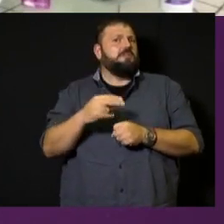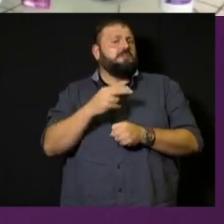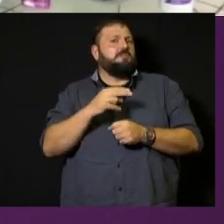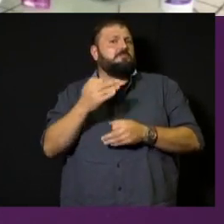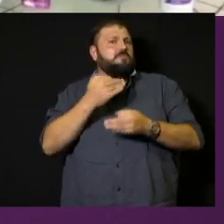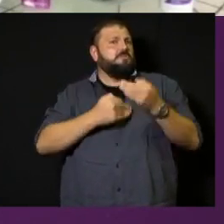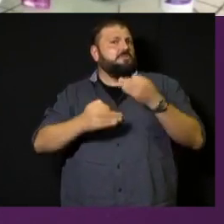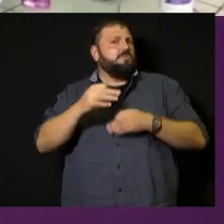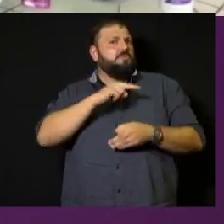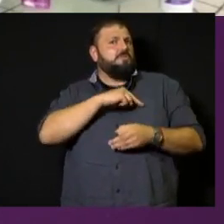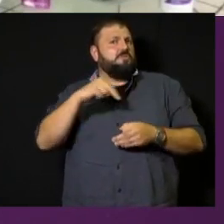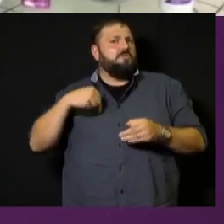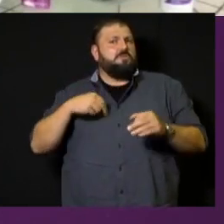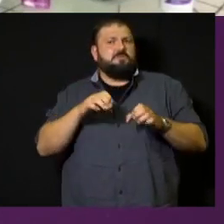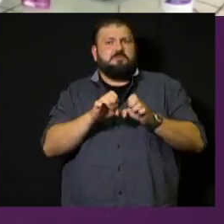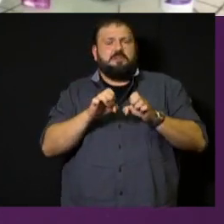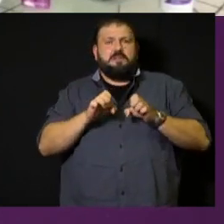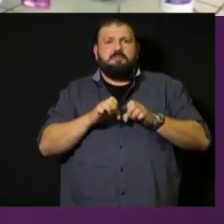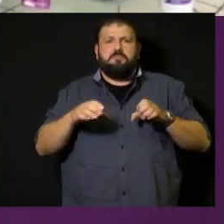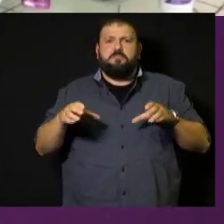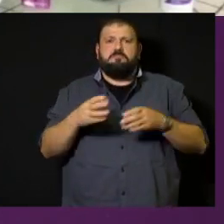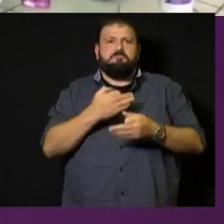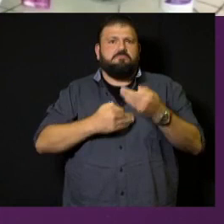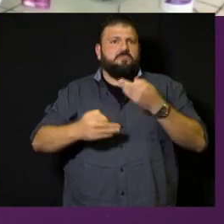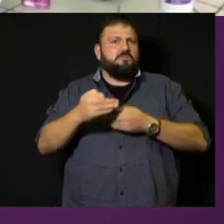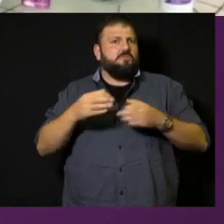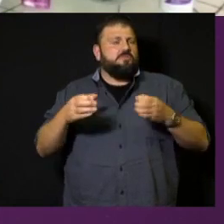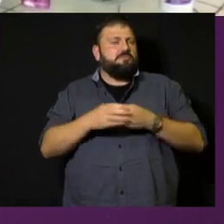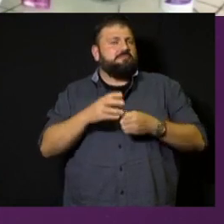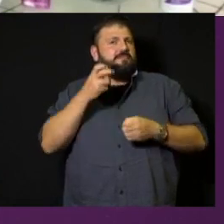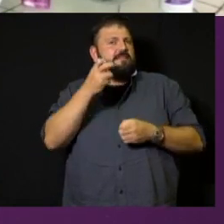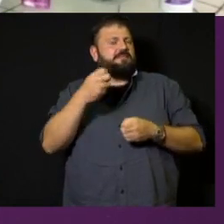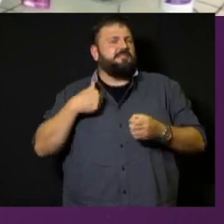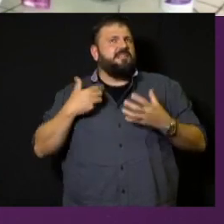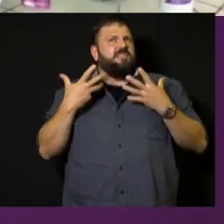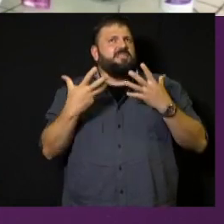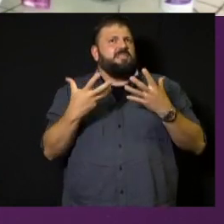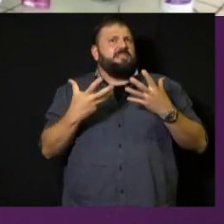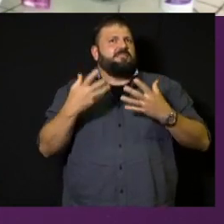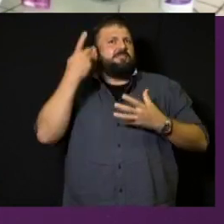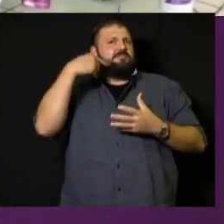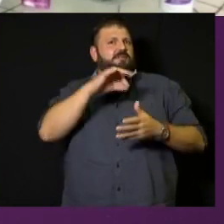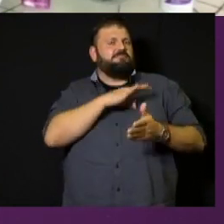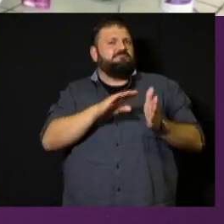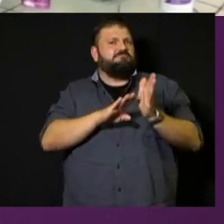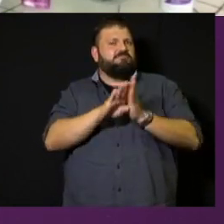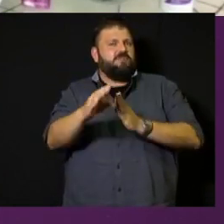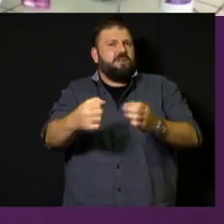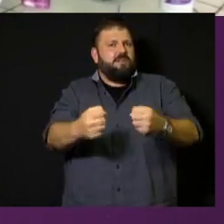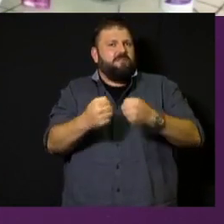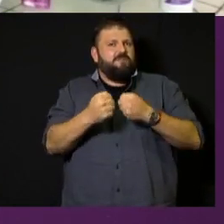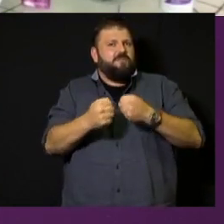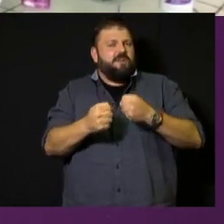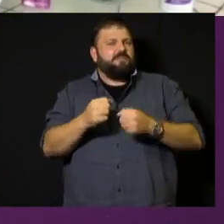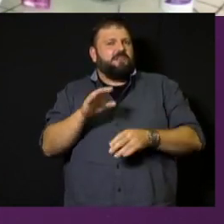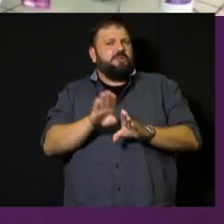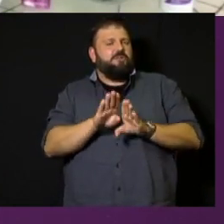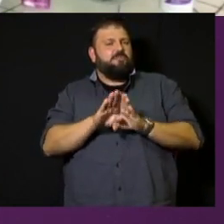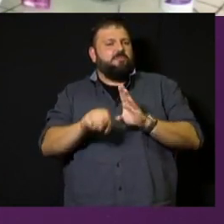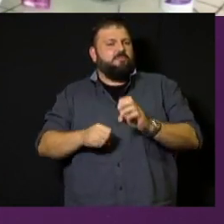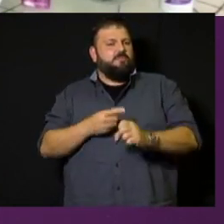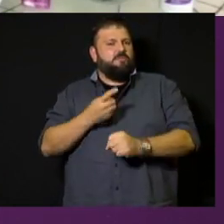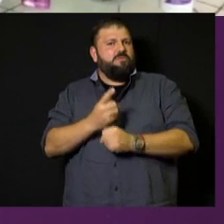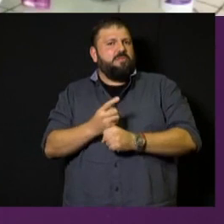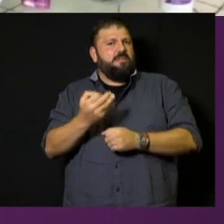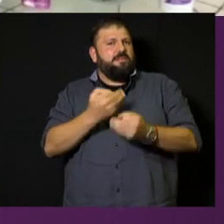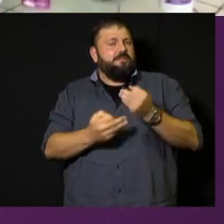actually our team organization grew a lot. But at the end of the day, that burning desire along unstoppable